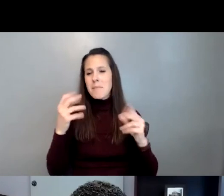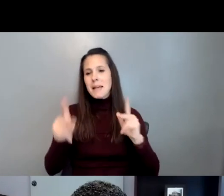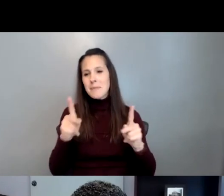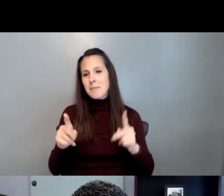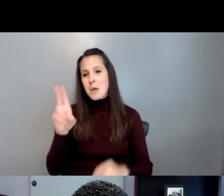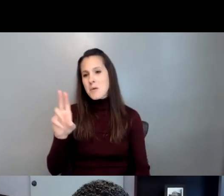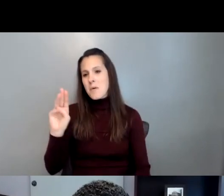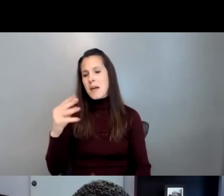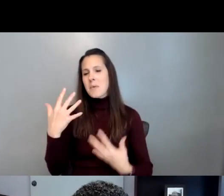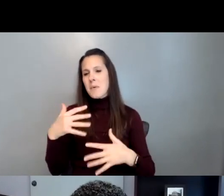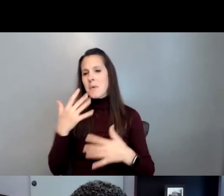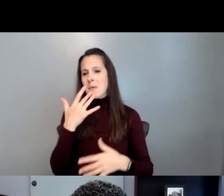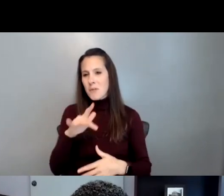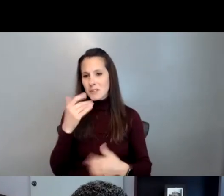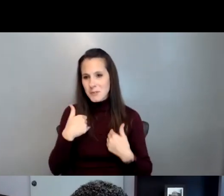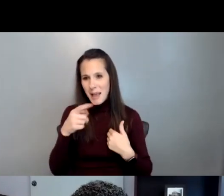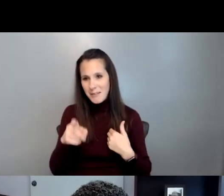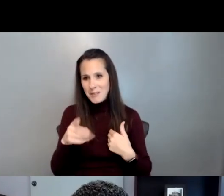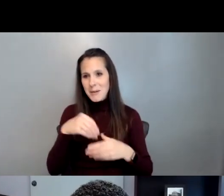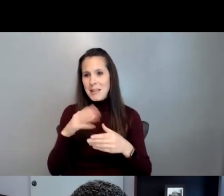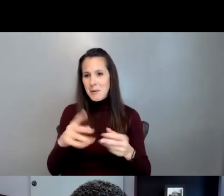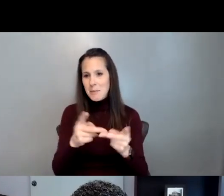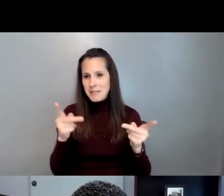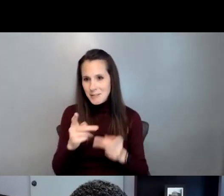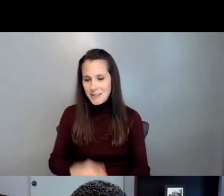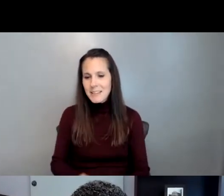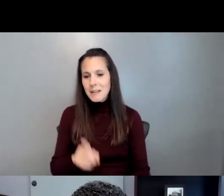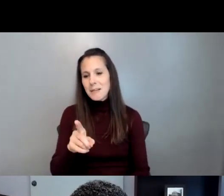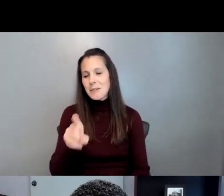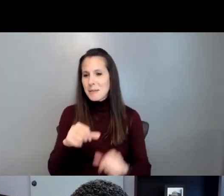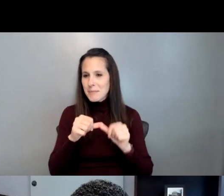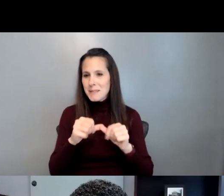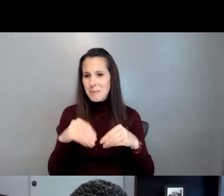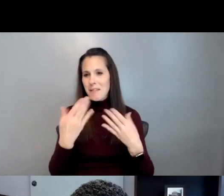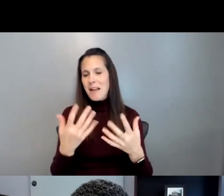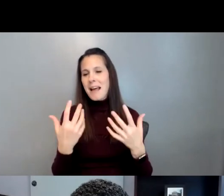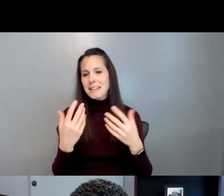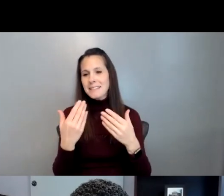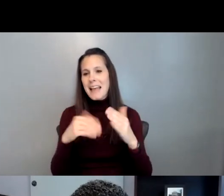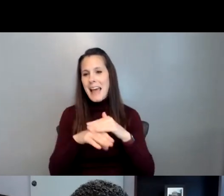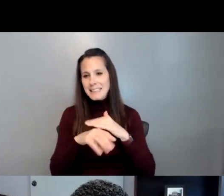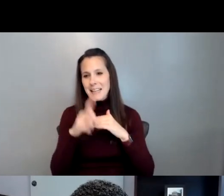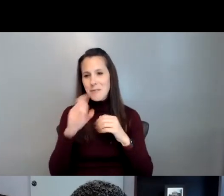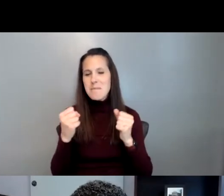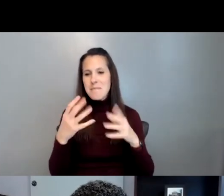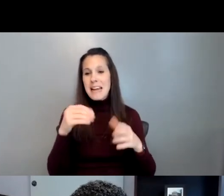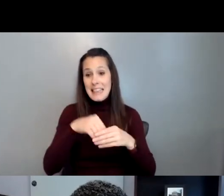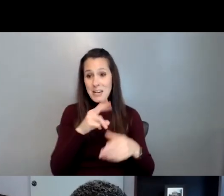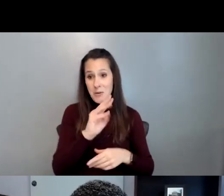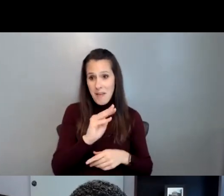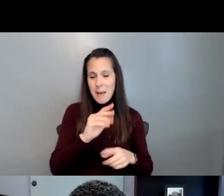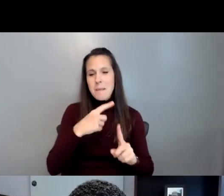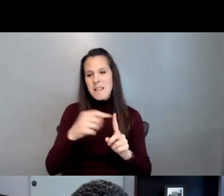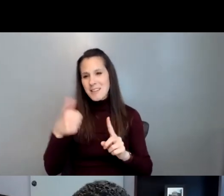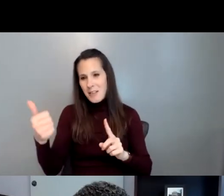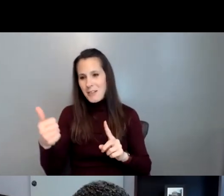of Michigan is so fortunate to have you in the position you hold and to continue to provide access to many at the institution and beyond. Thank you for all you do, and